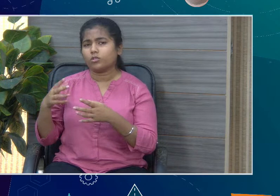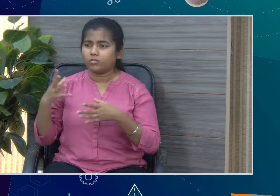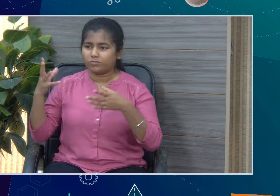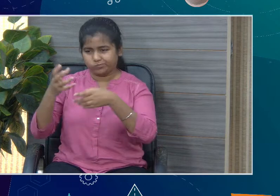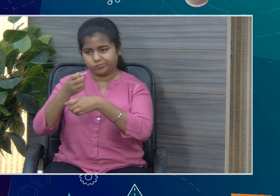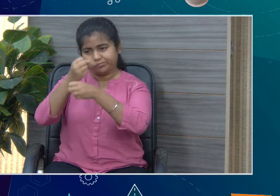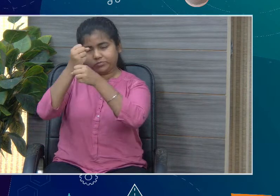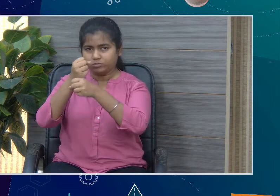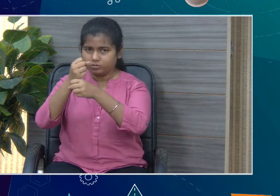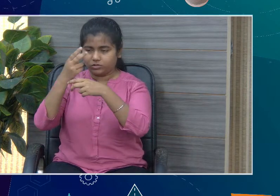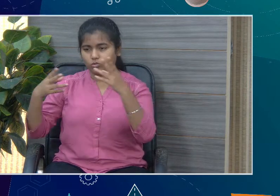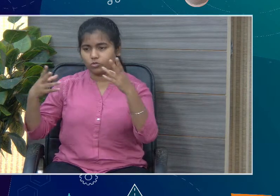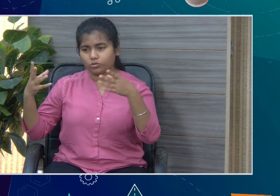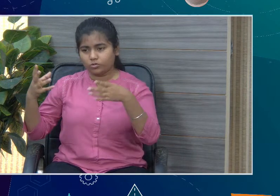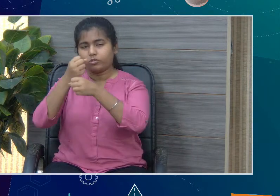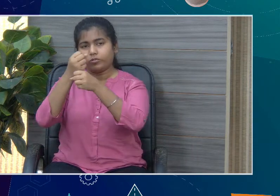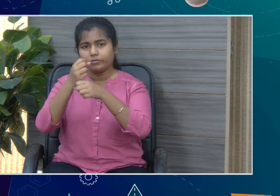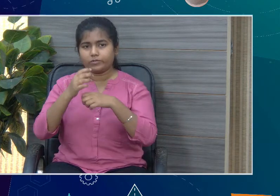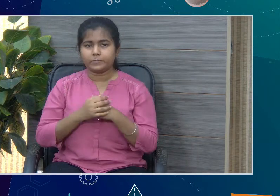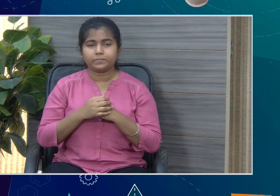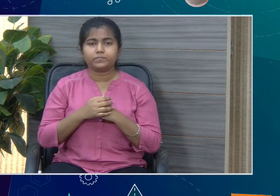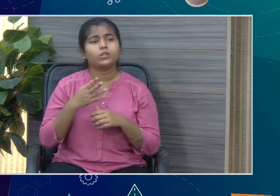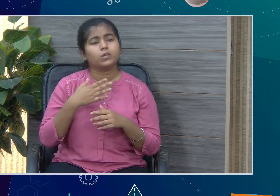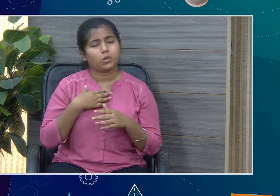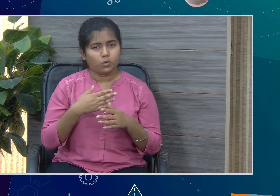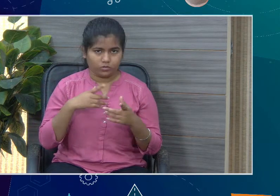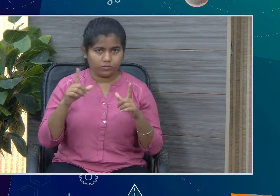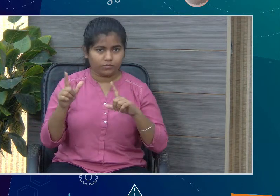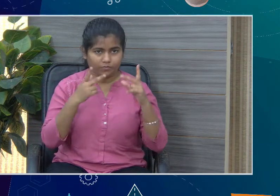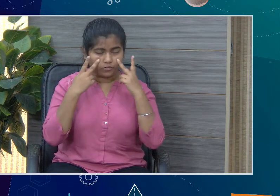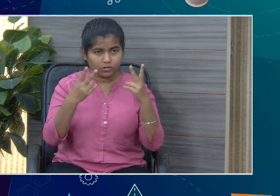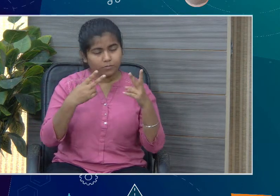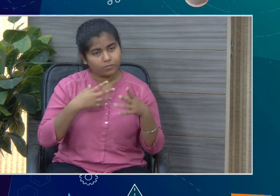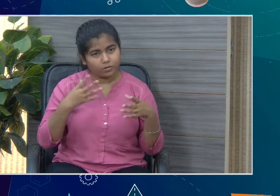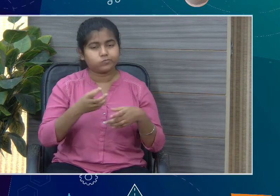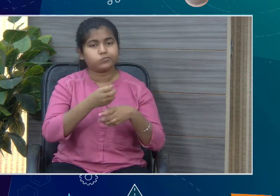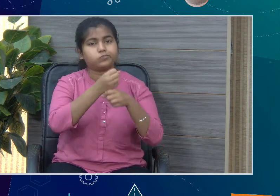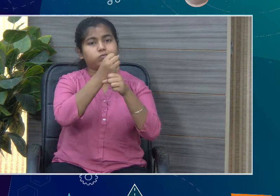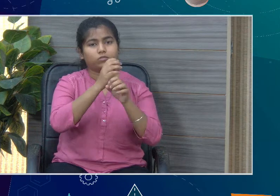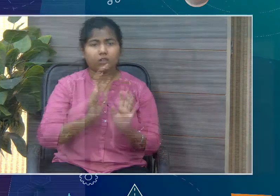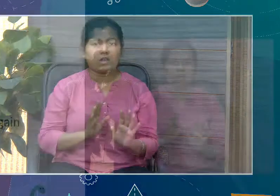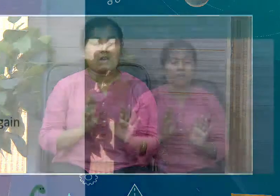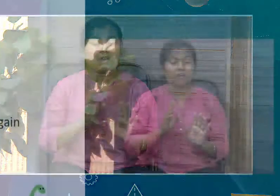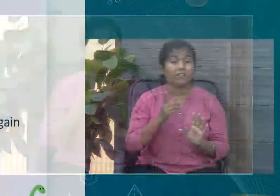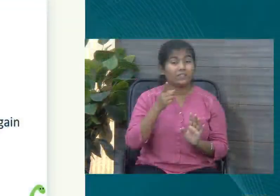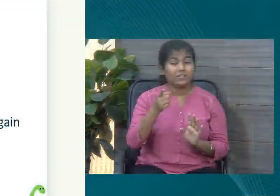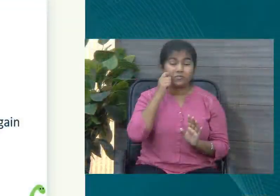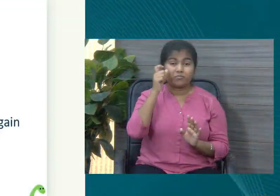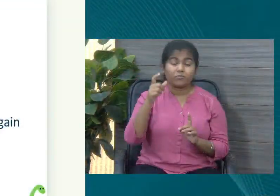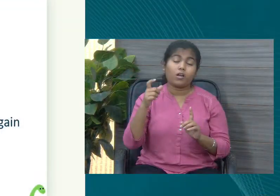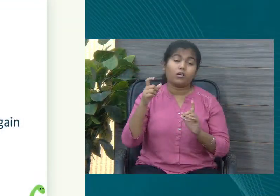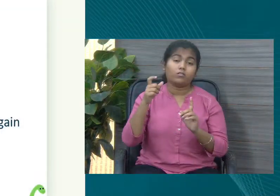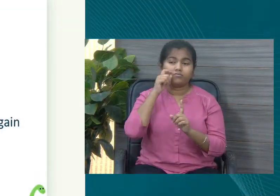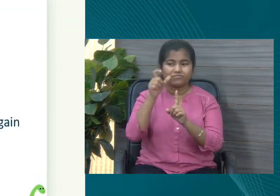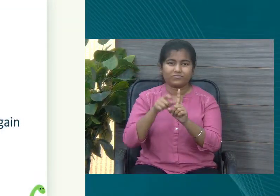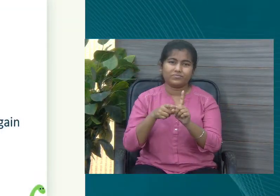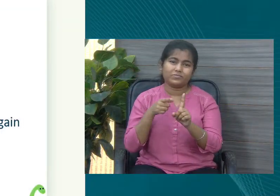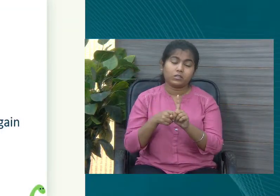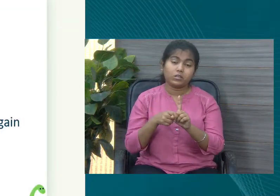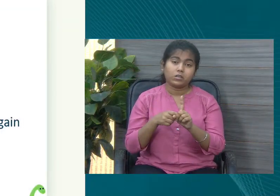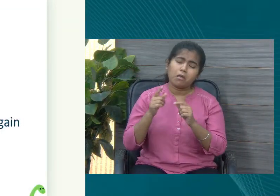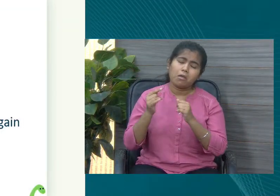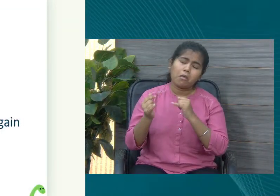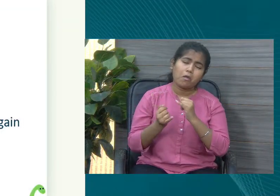slides that I have summarized all the story. Means then he became more frightened. In the end, he became more